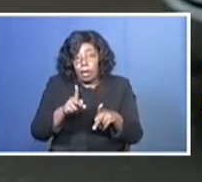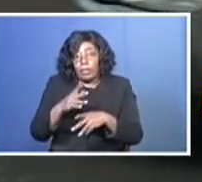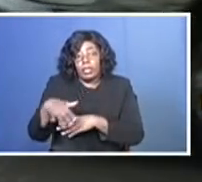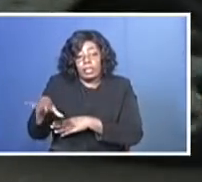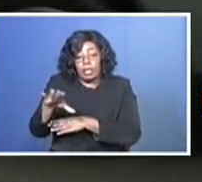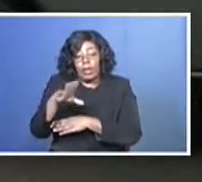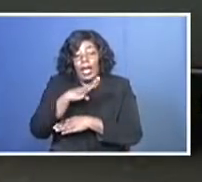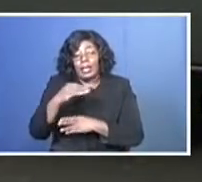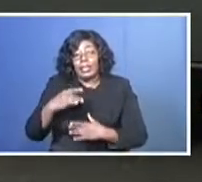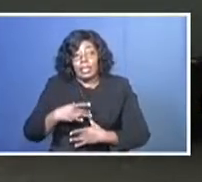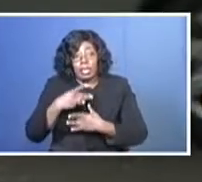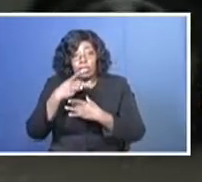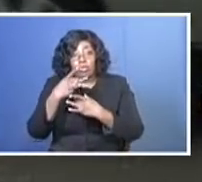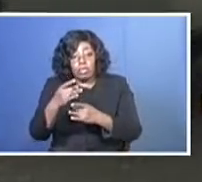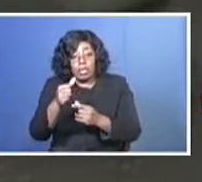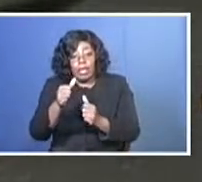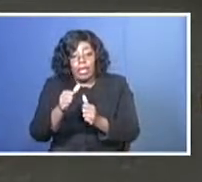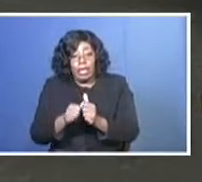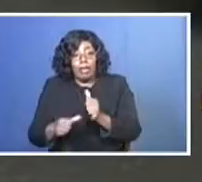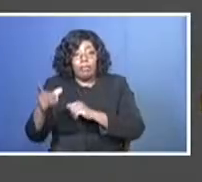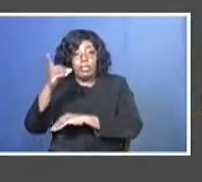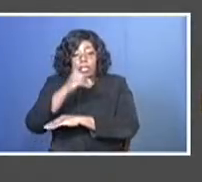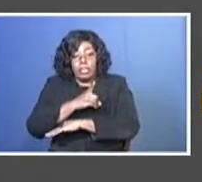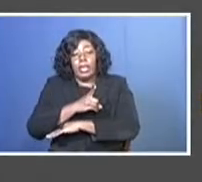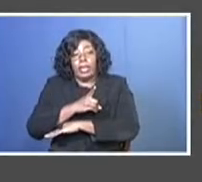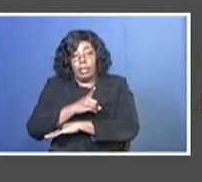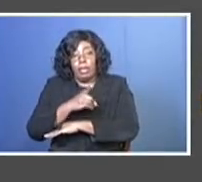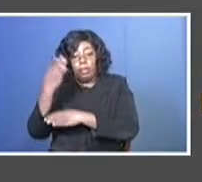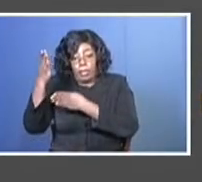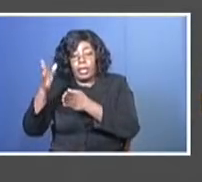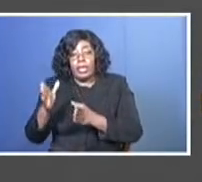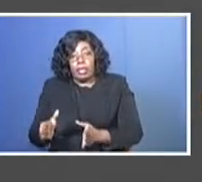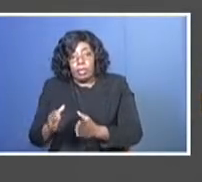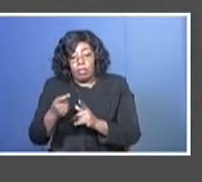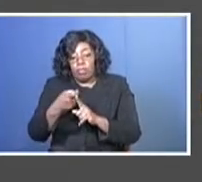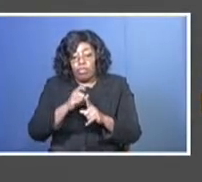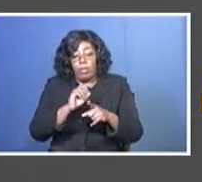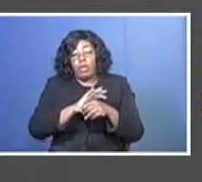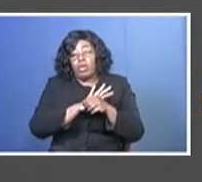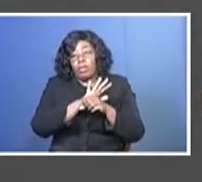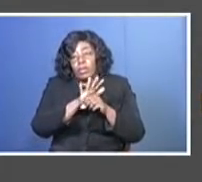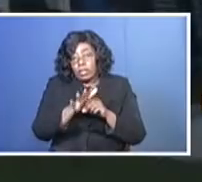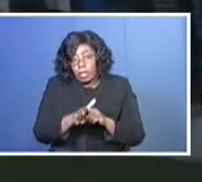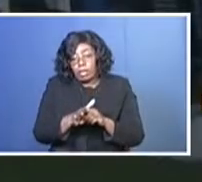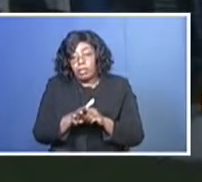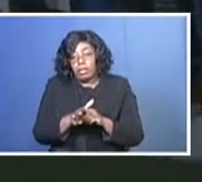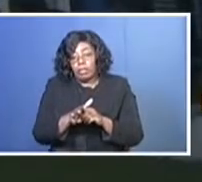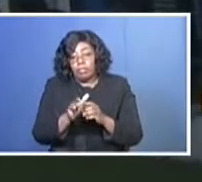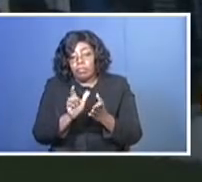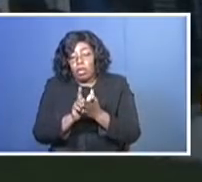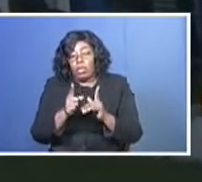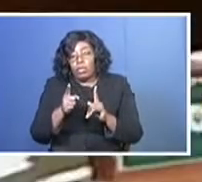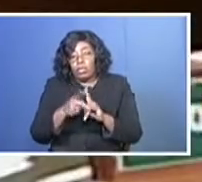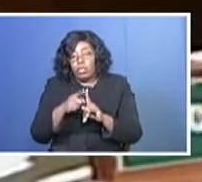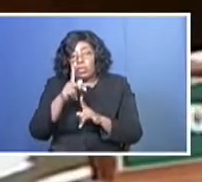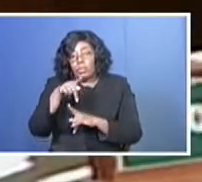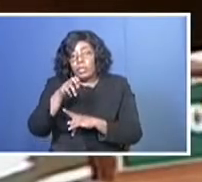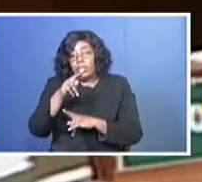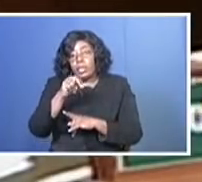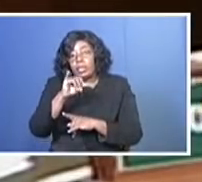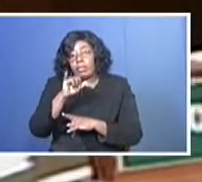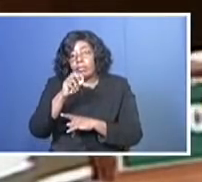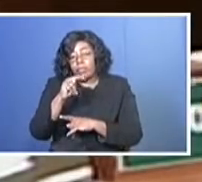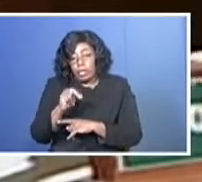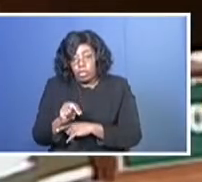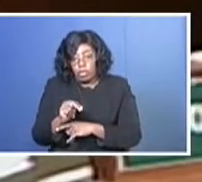and in the interest of the everyday small man on issues ranging from COVID-19 mitigation to pensions. So,